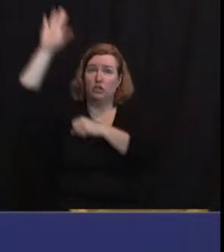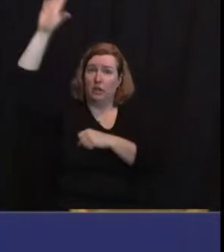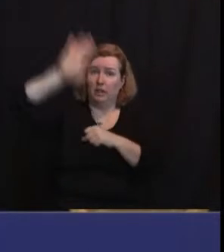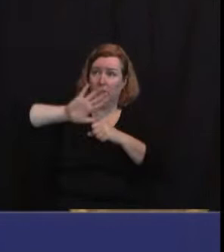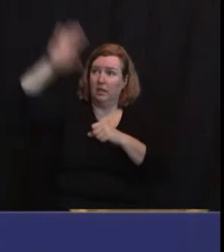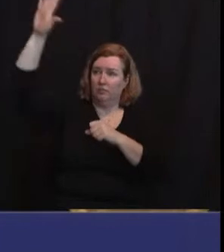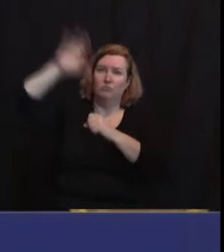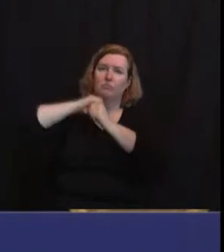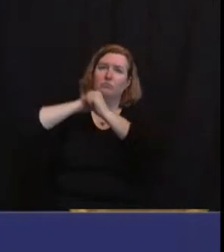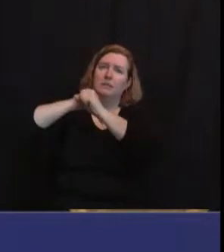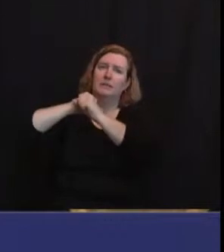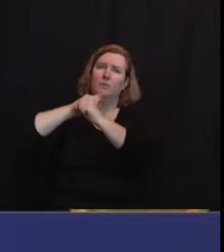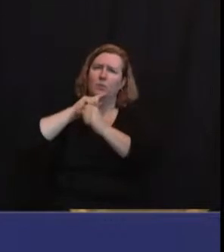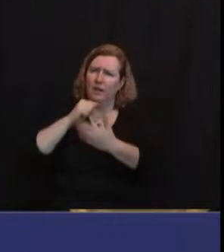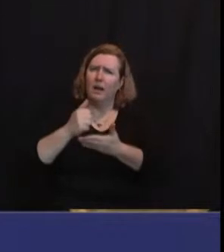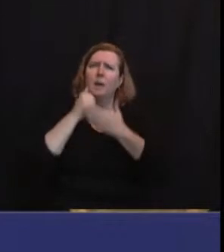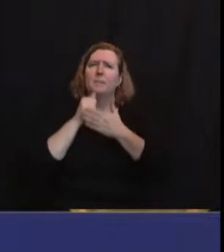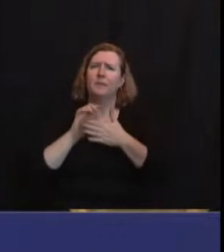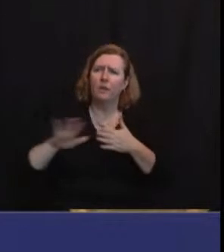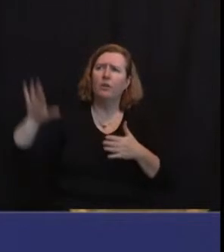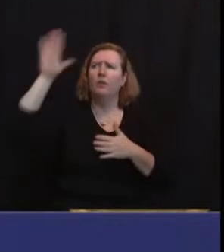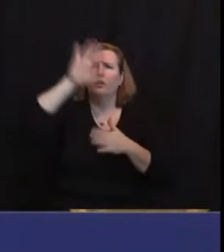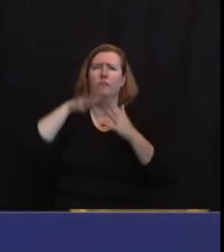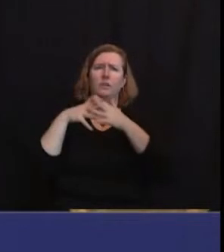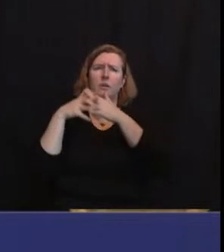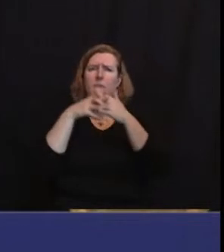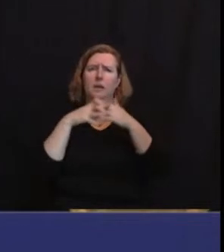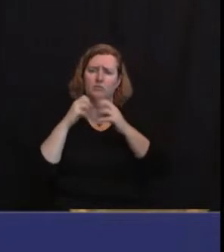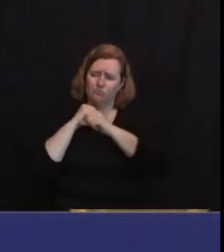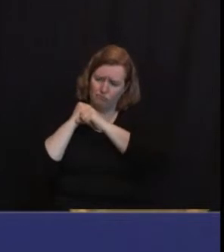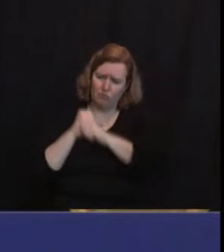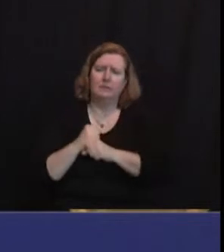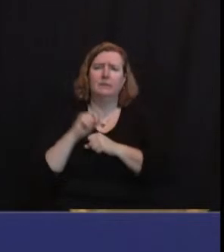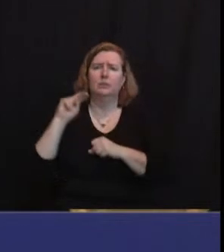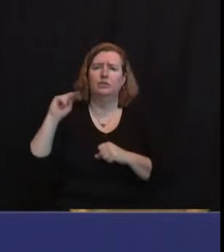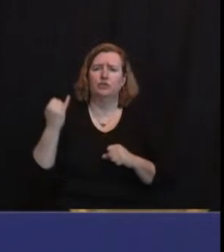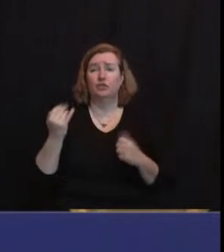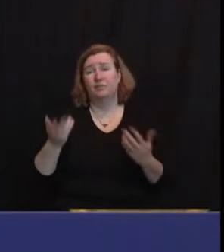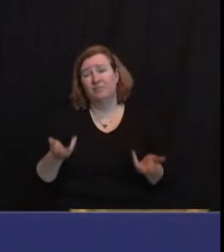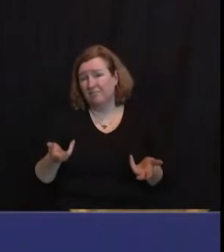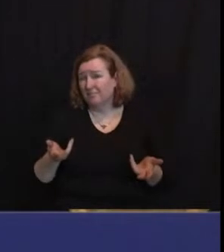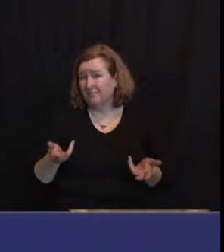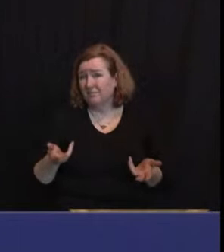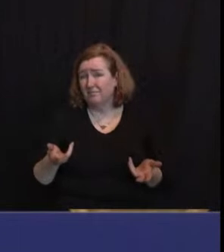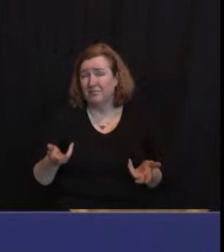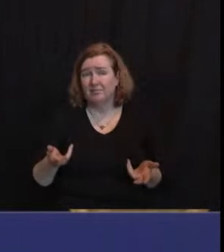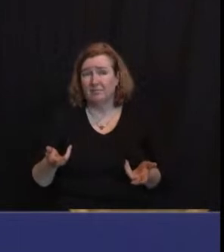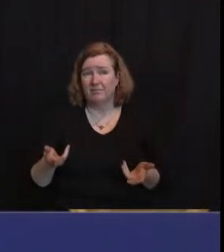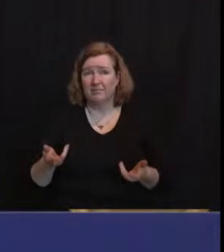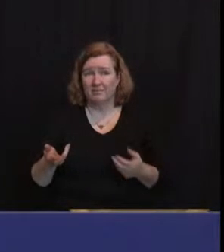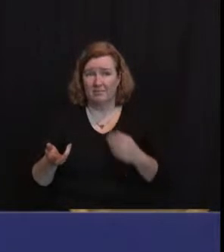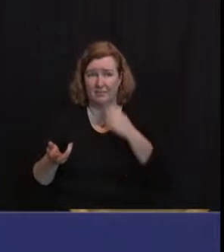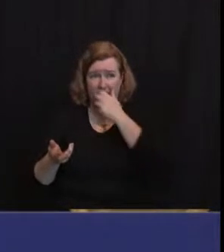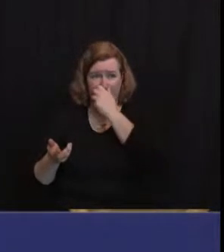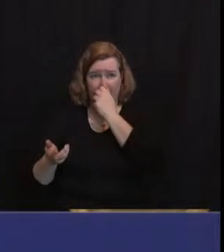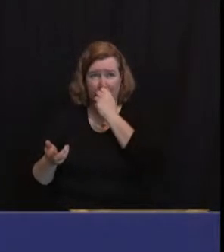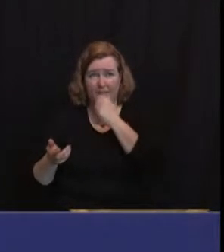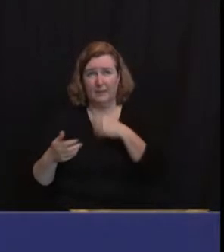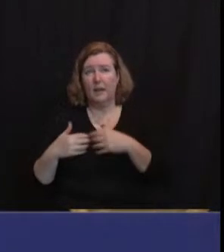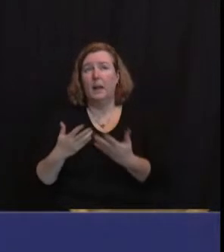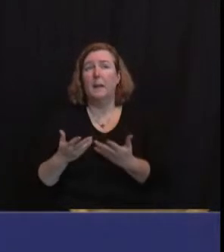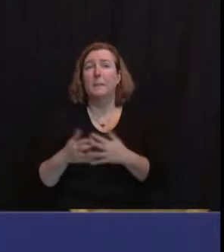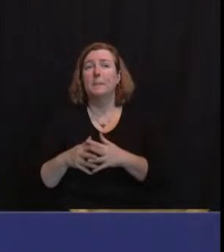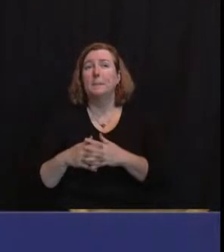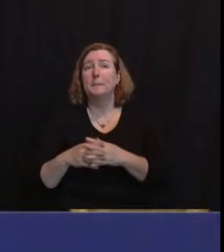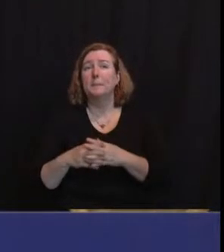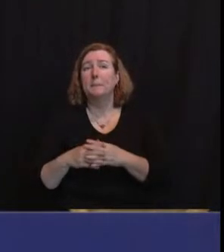the nation as well. And again, there was some discussion about this in your comments, Commissioner, but